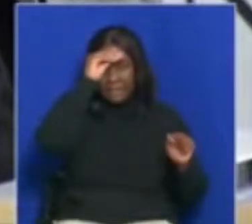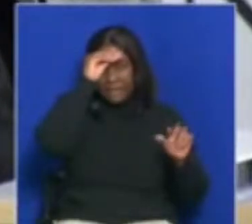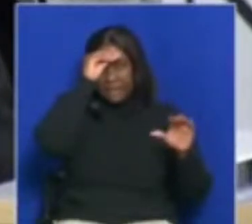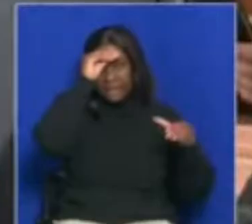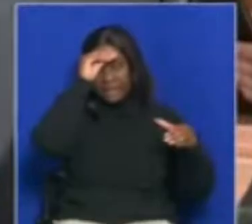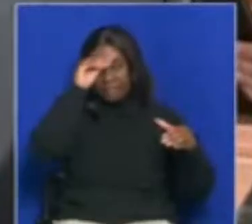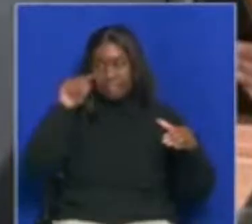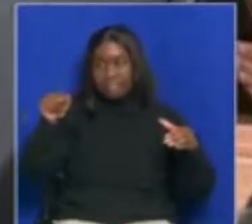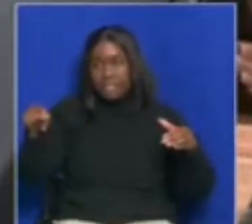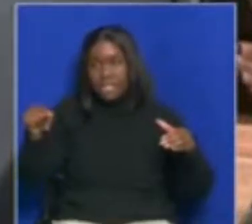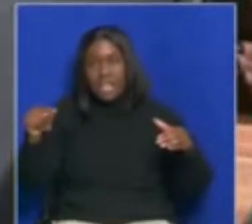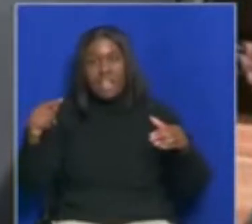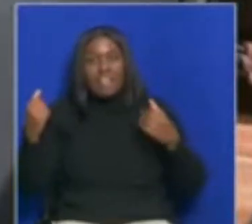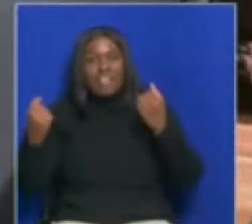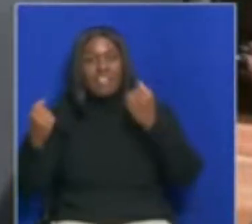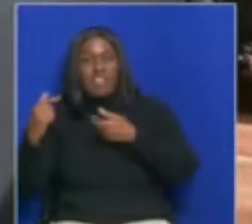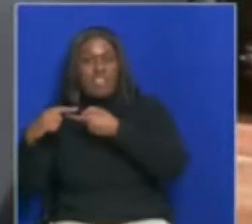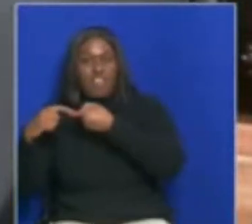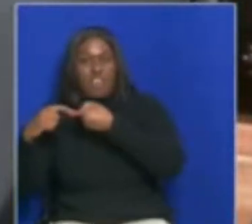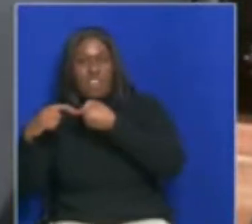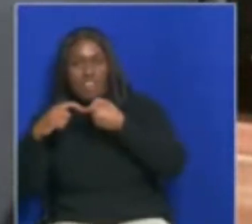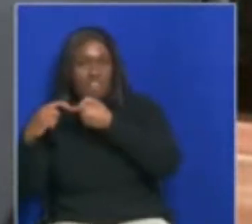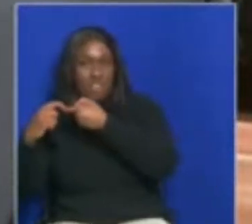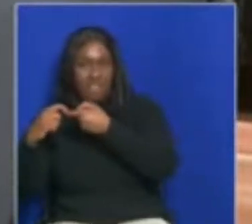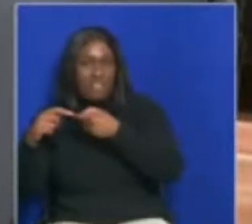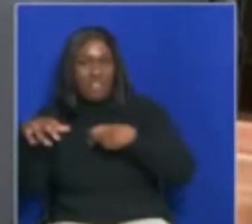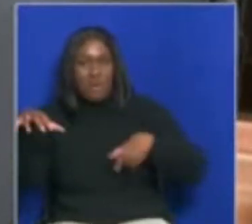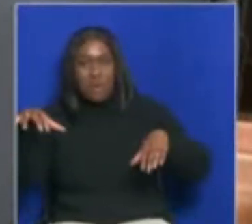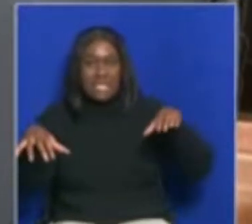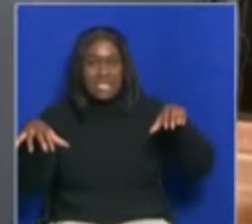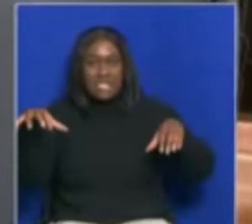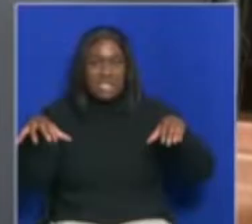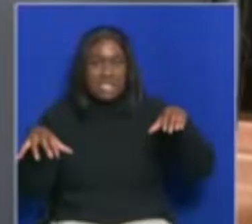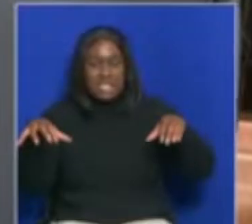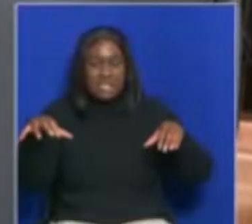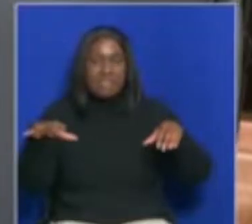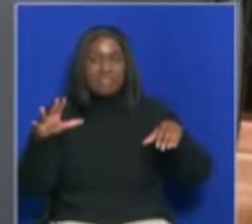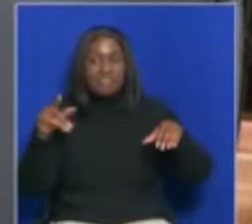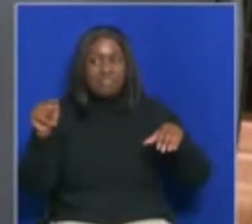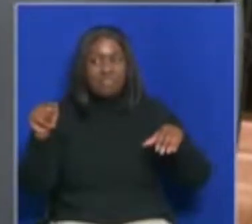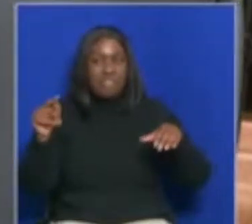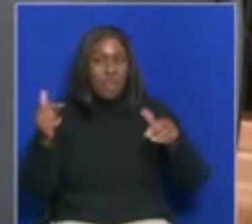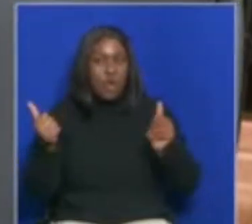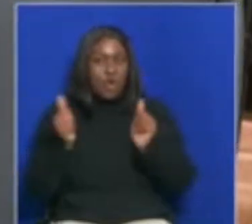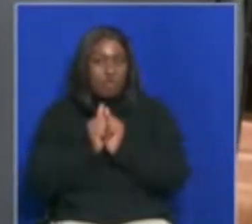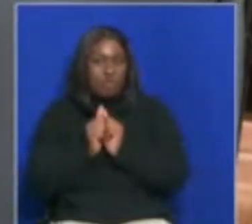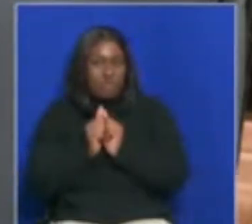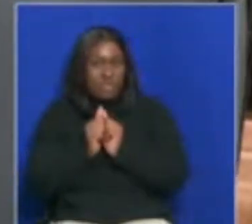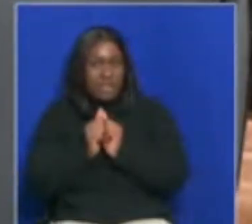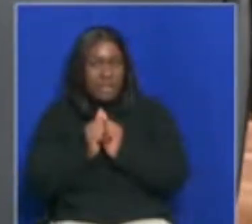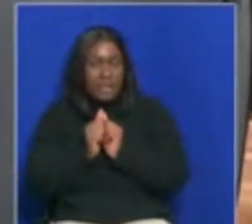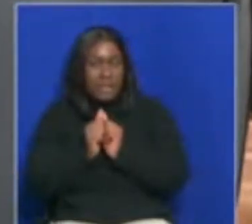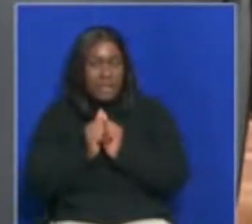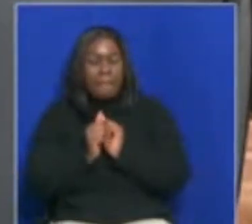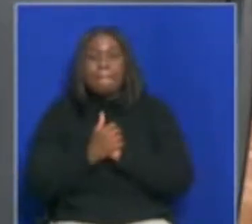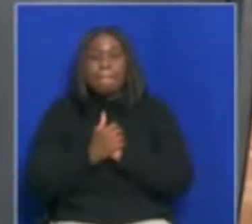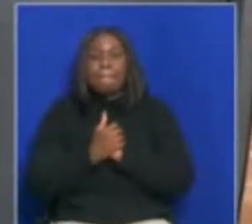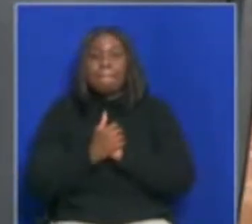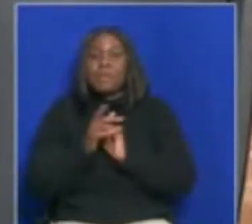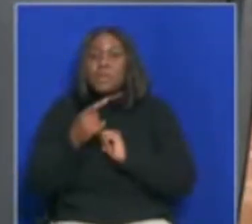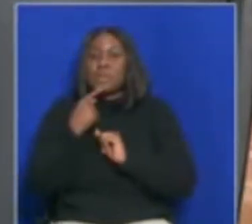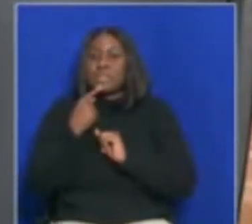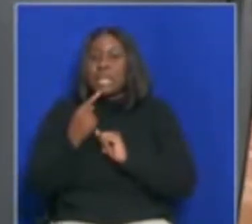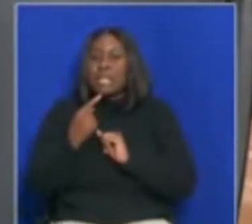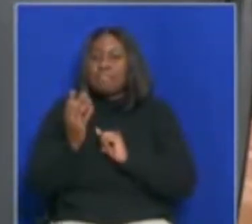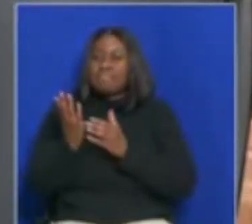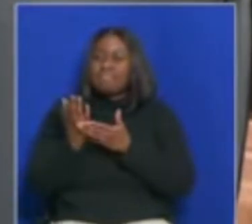owners. But at paragraph 59, you describe the main role players in the towing industry. Can you take